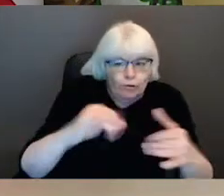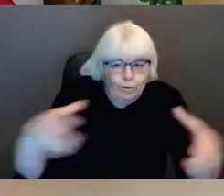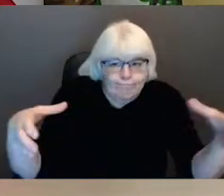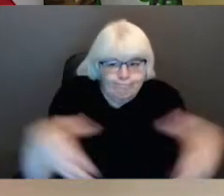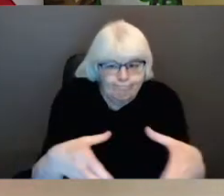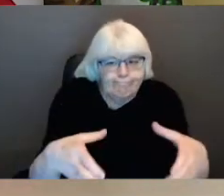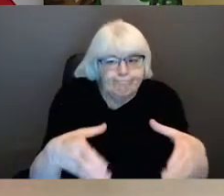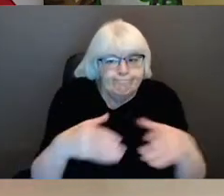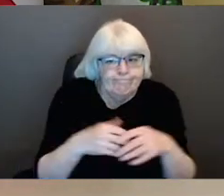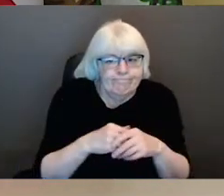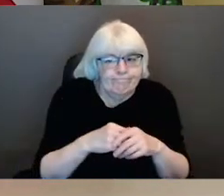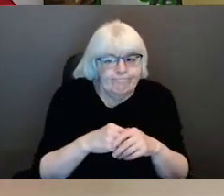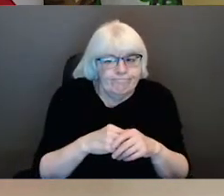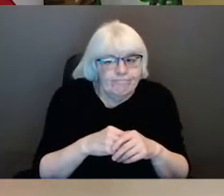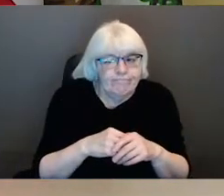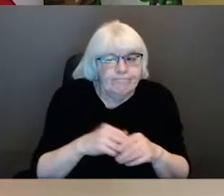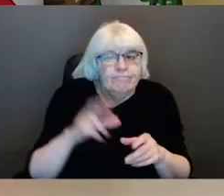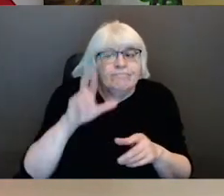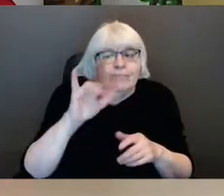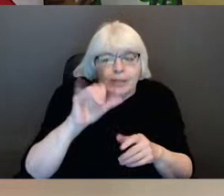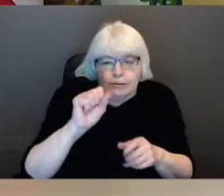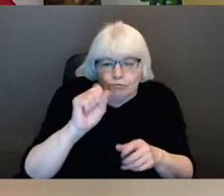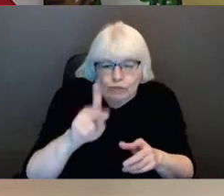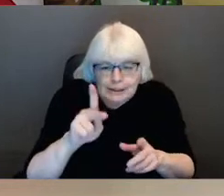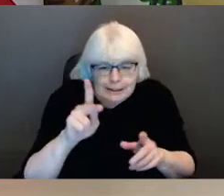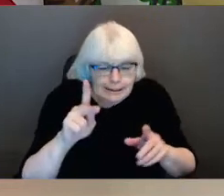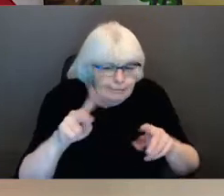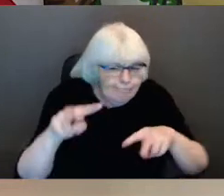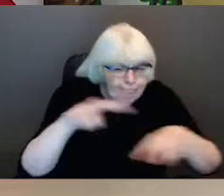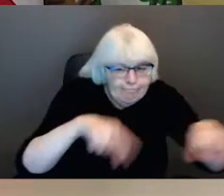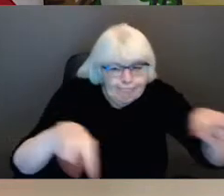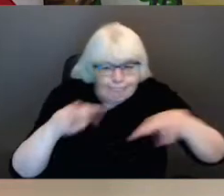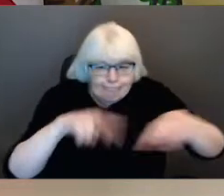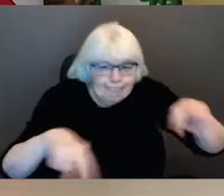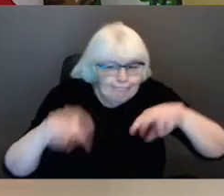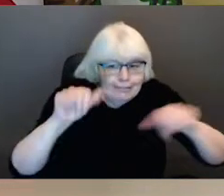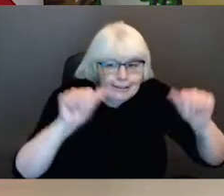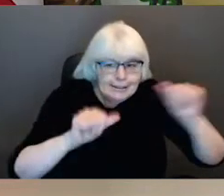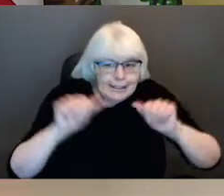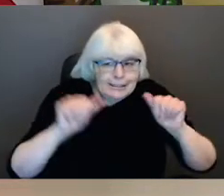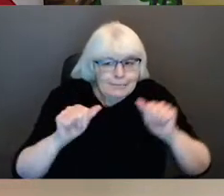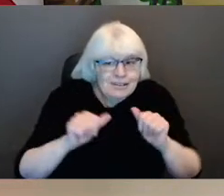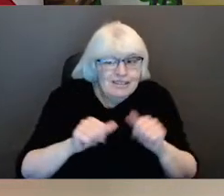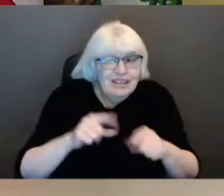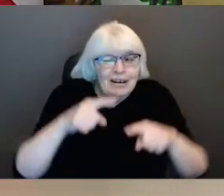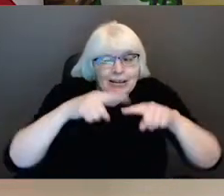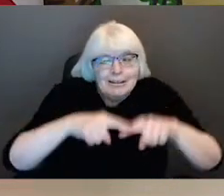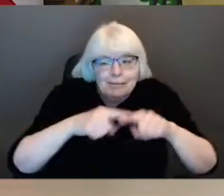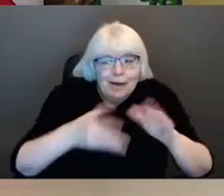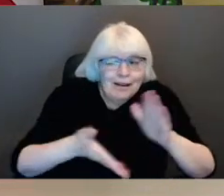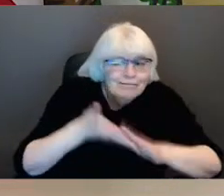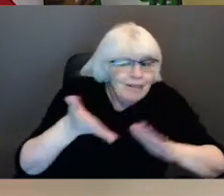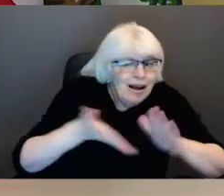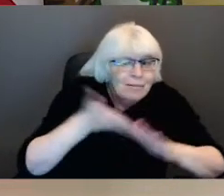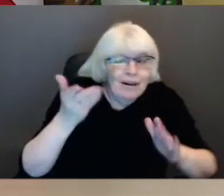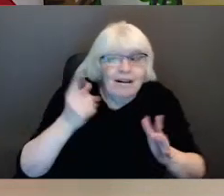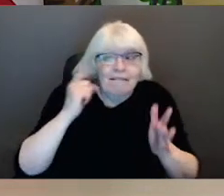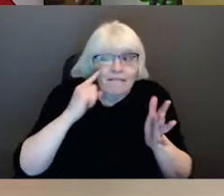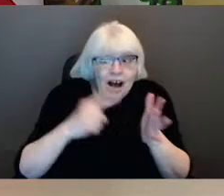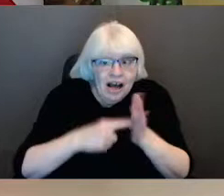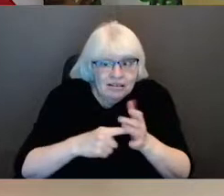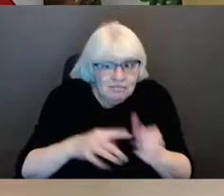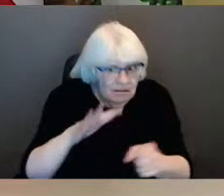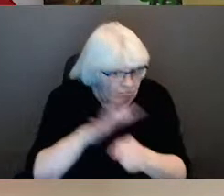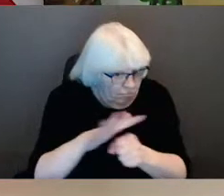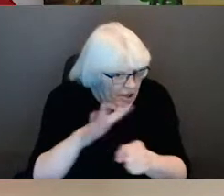assessment done, and some of it will be operationally. I mean, when there are, for instance, might not be enough staff in